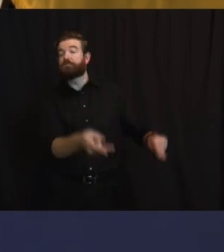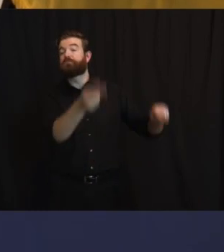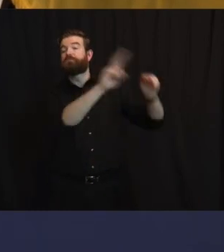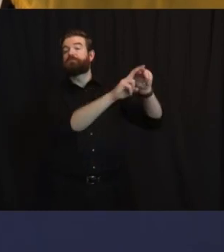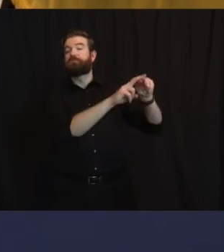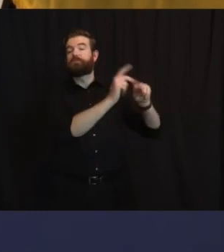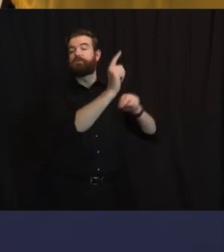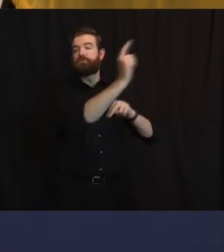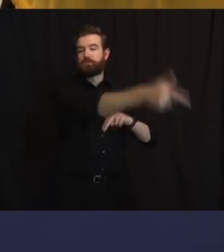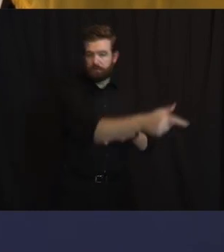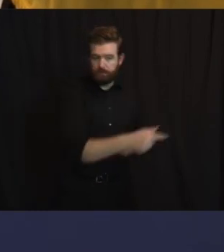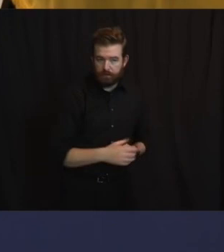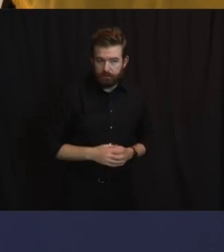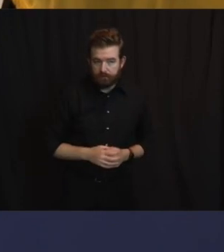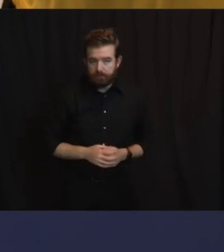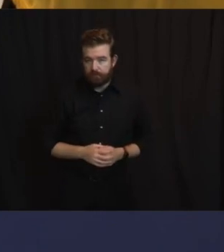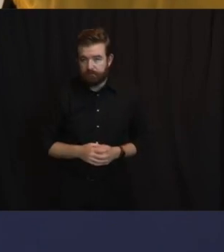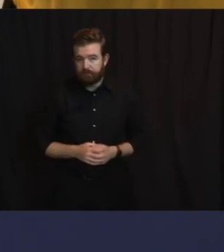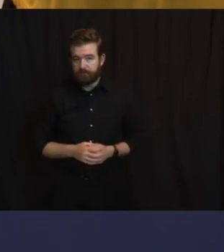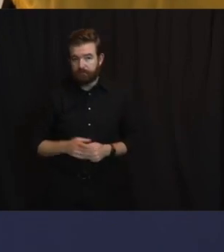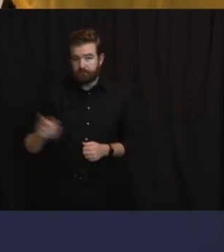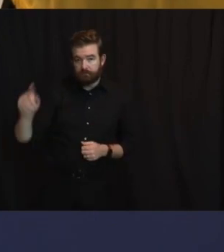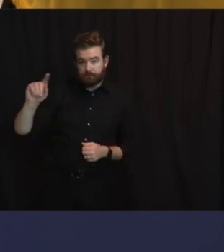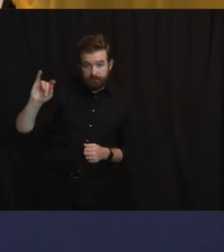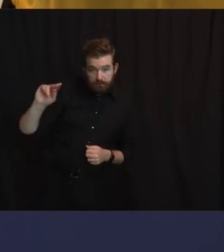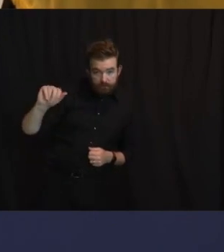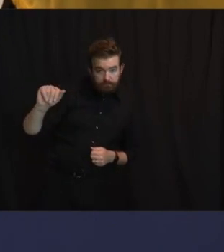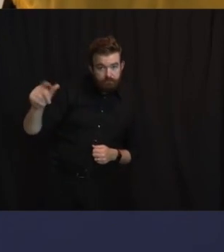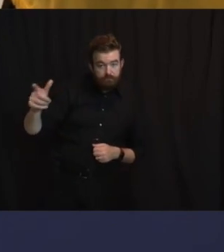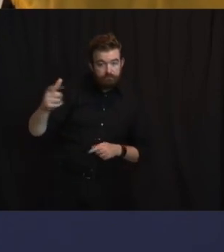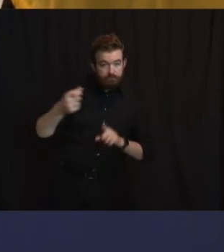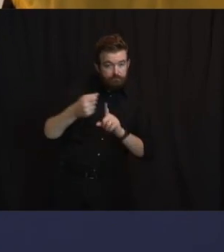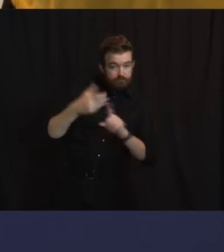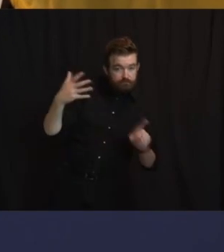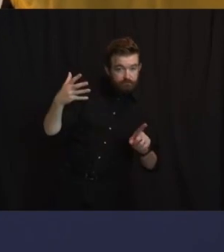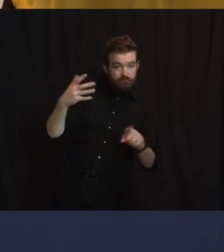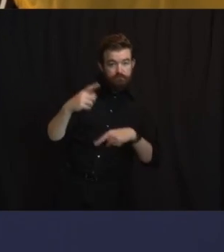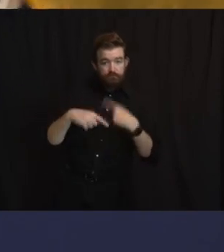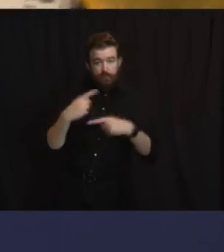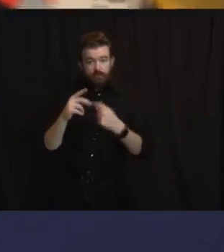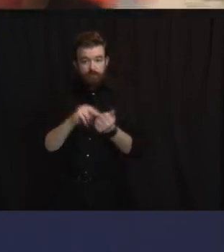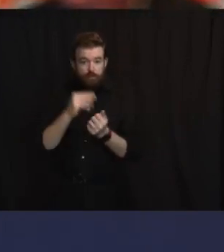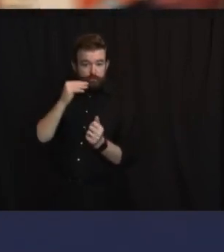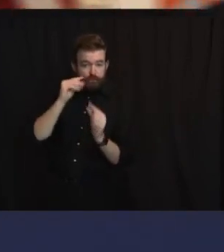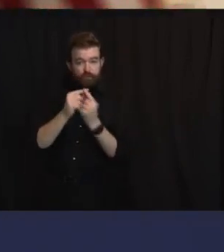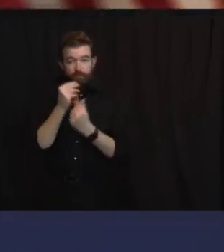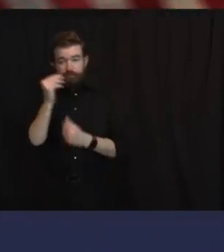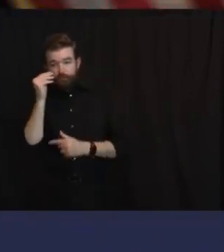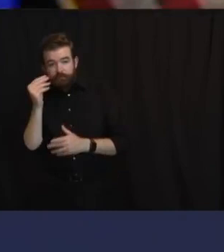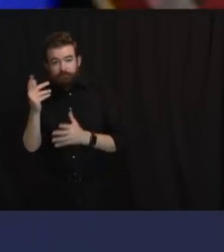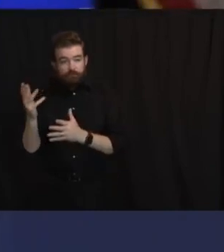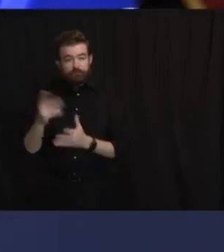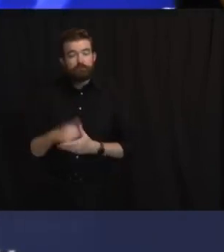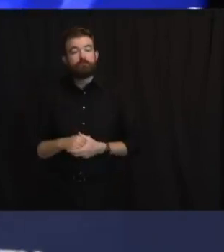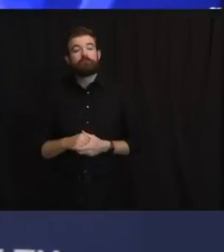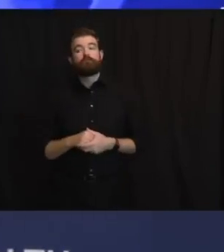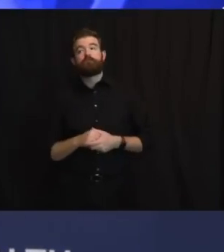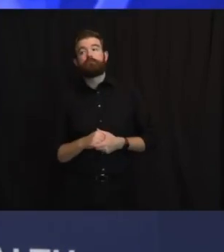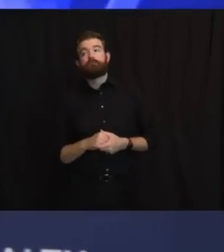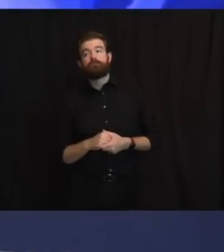care staff numbers are not higher than they are in terms of vaccinations? I think in terms of the long-term care